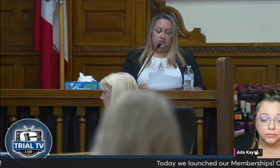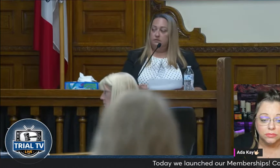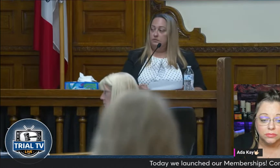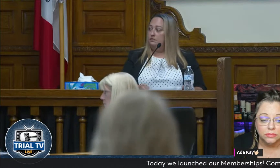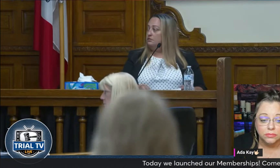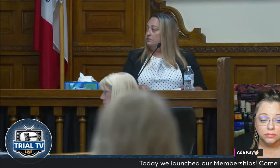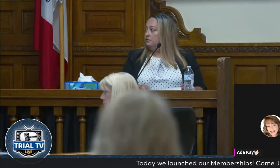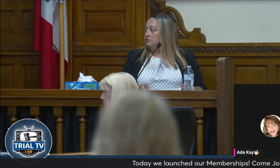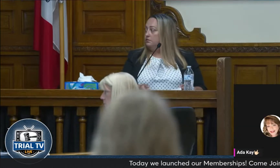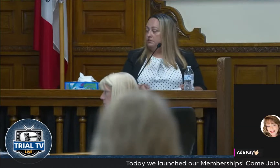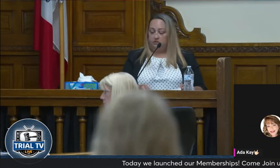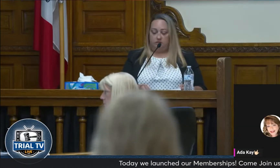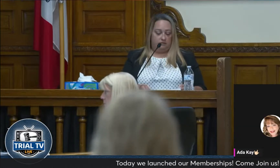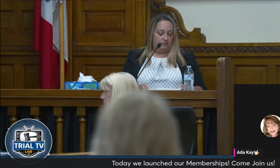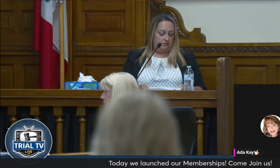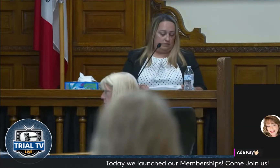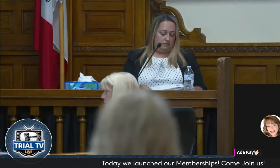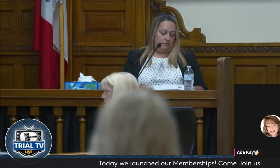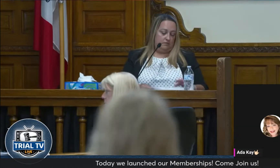item 10.